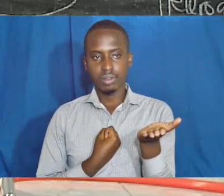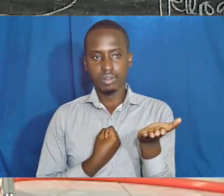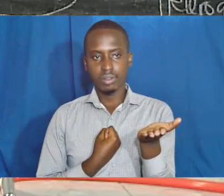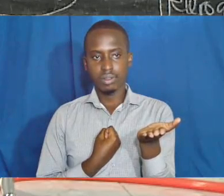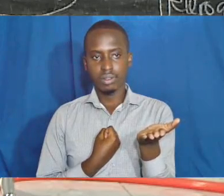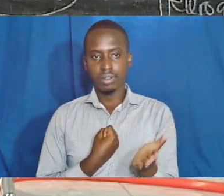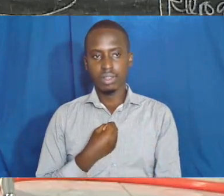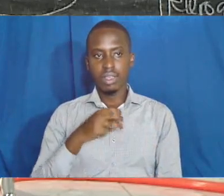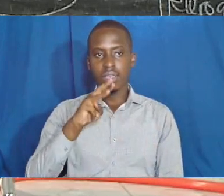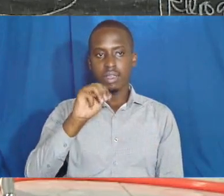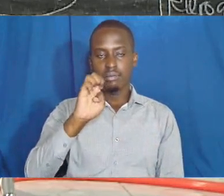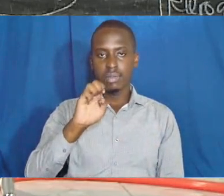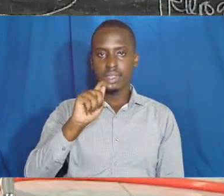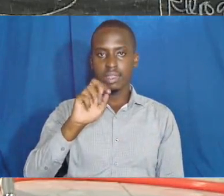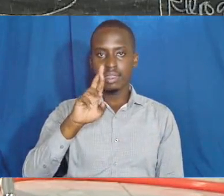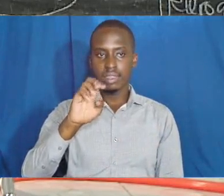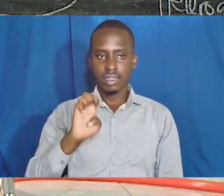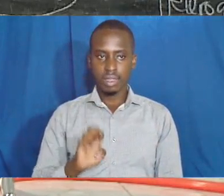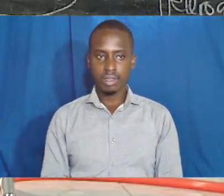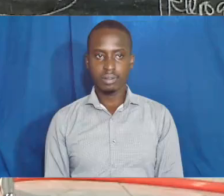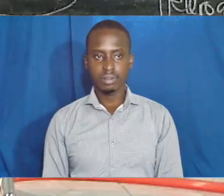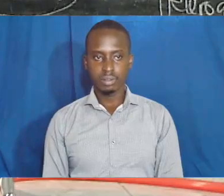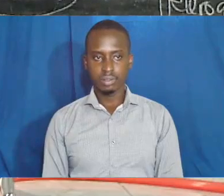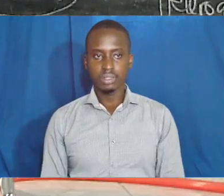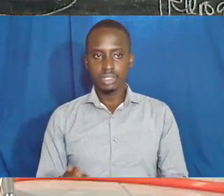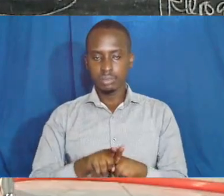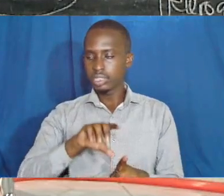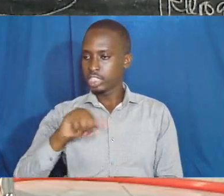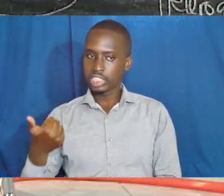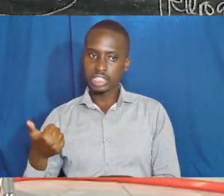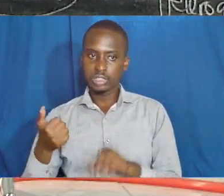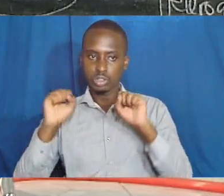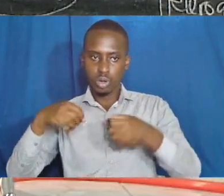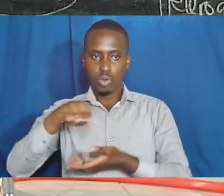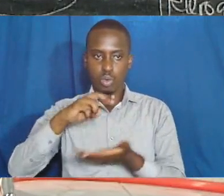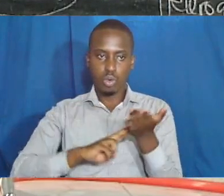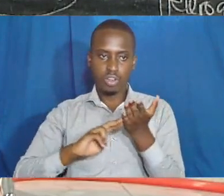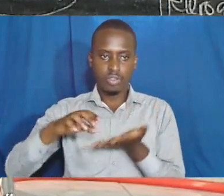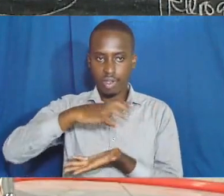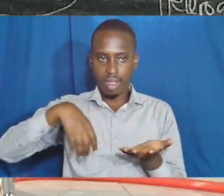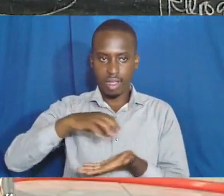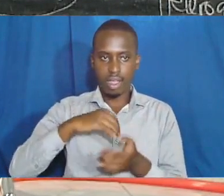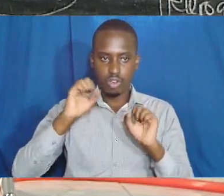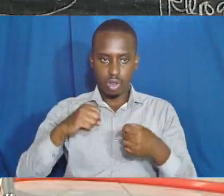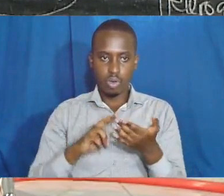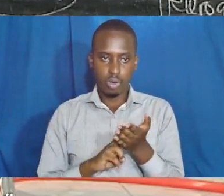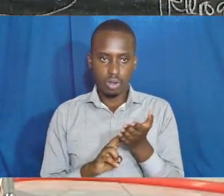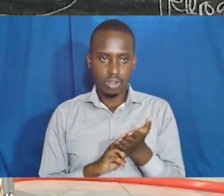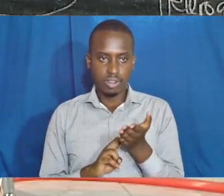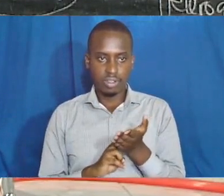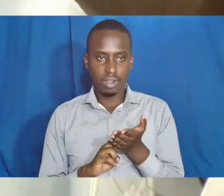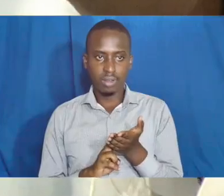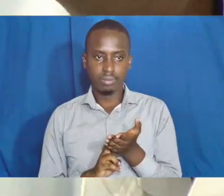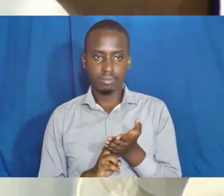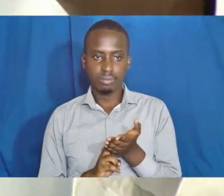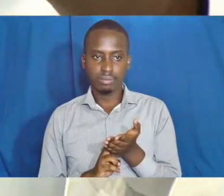methylbenzene. Methylbenzene is also an organic solvent. We can use it to test, rather